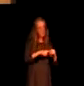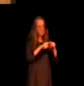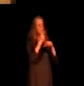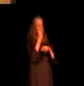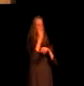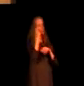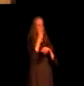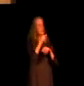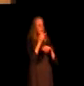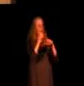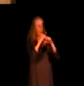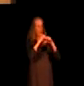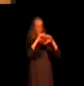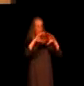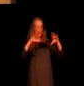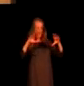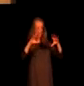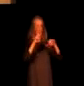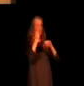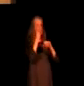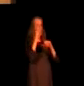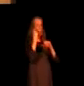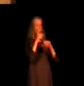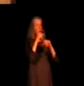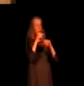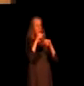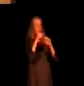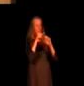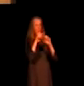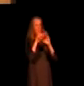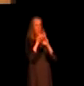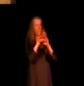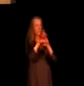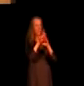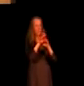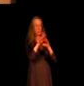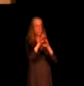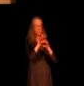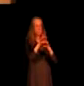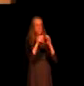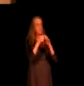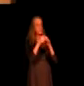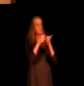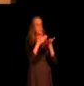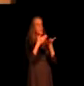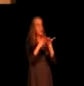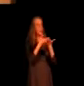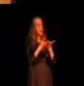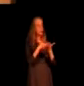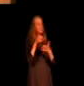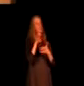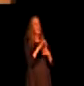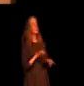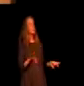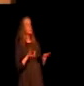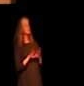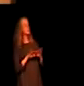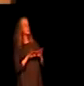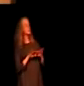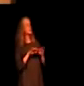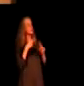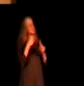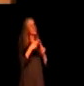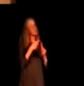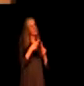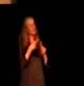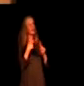effect amplifies the greenness signal in the satellite record. And this was a big enough deal that he got the cover